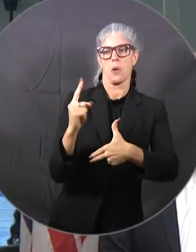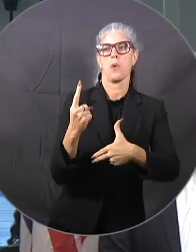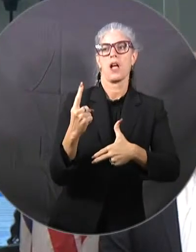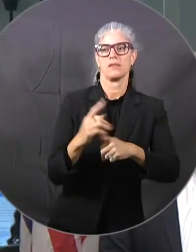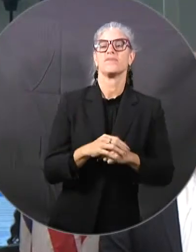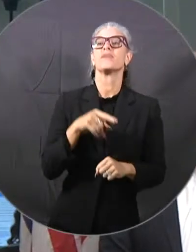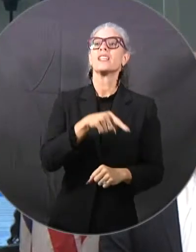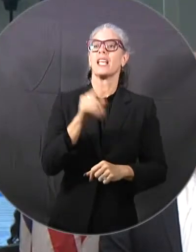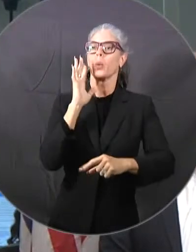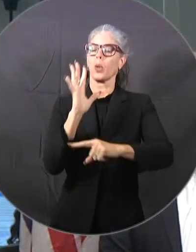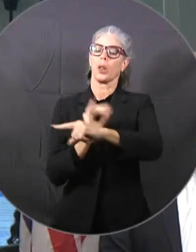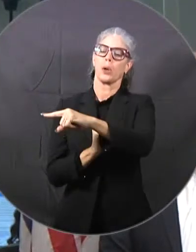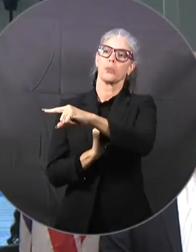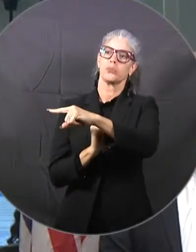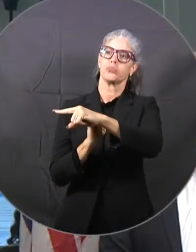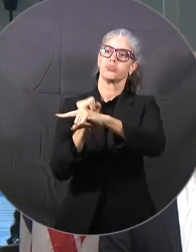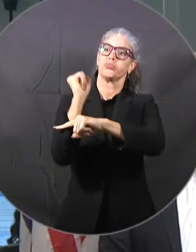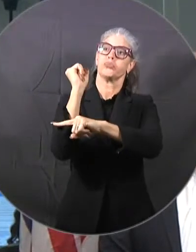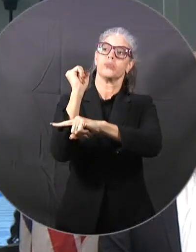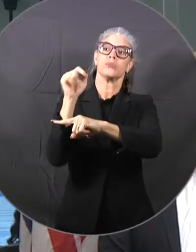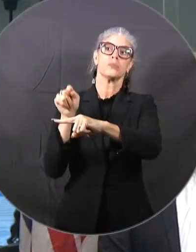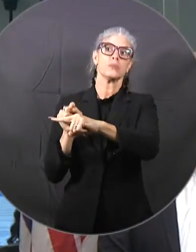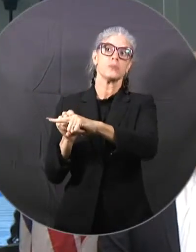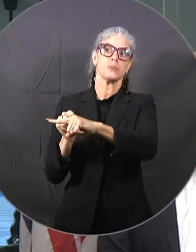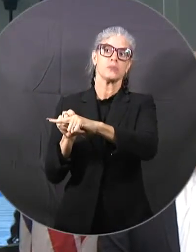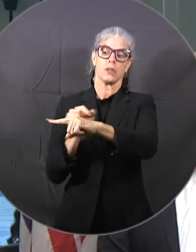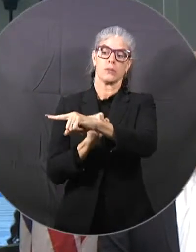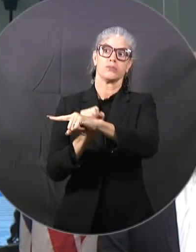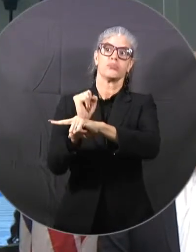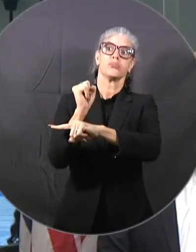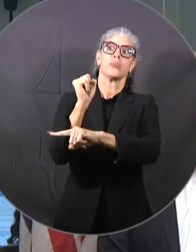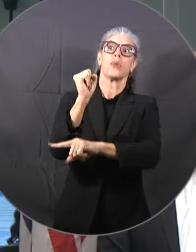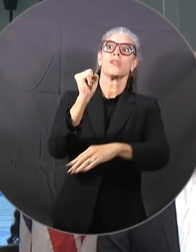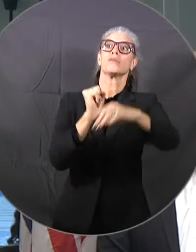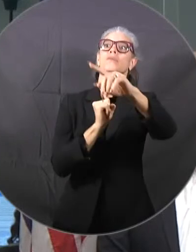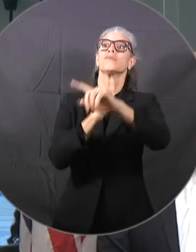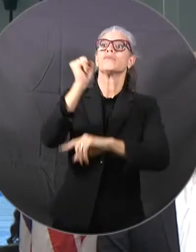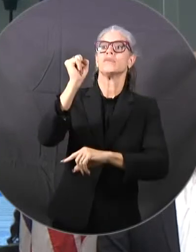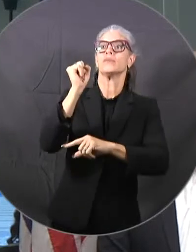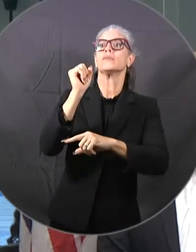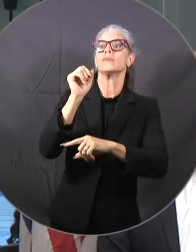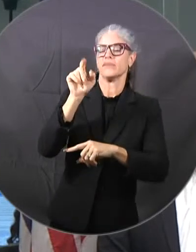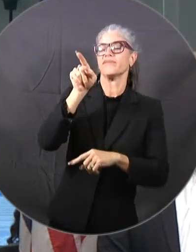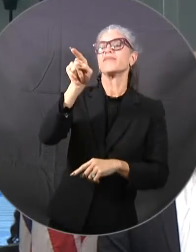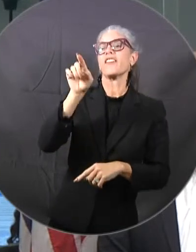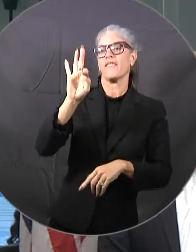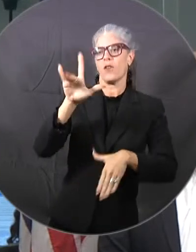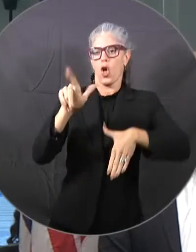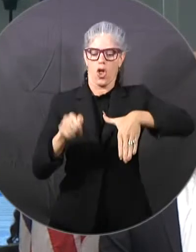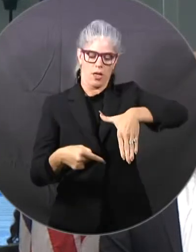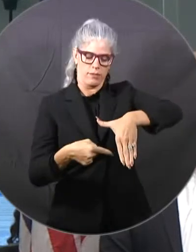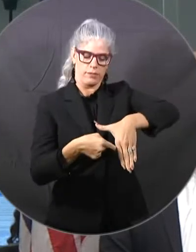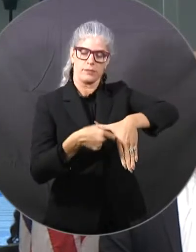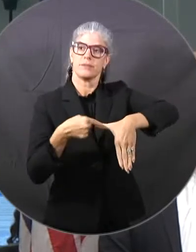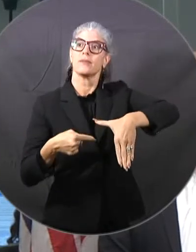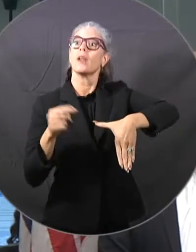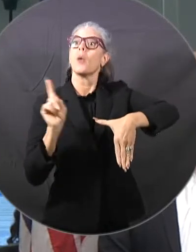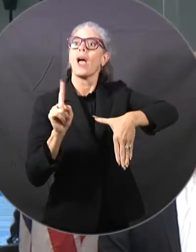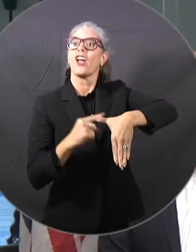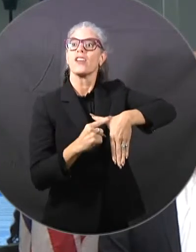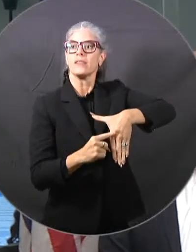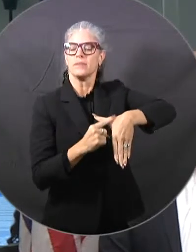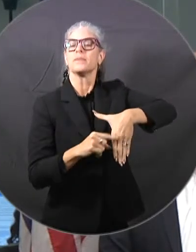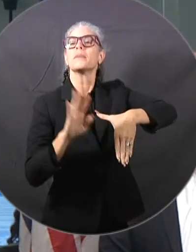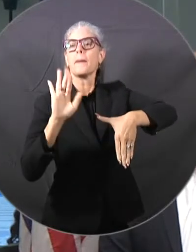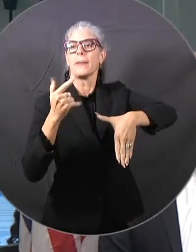morning as a major hurricane, and the 5 o'clock advisory, the National Hurricane Center nudged the track a little bit to the